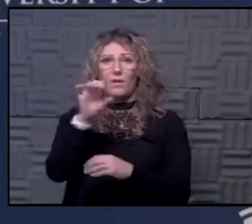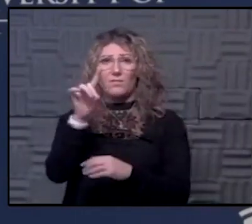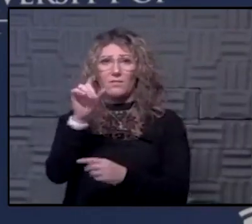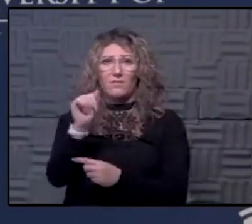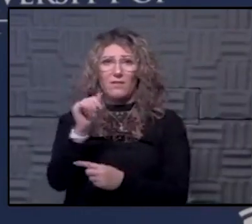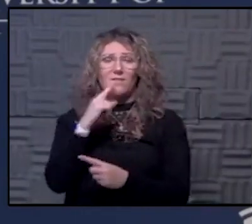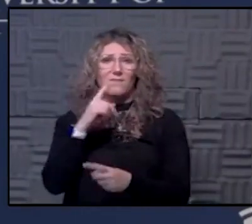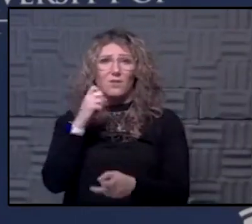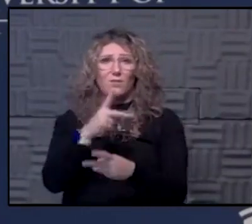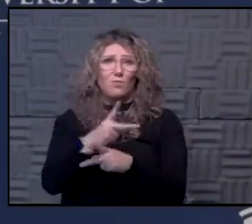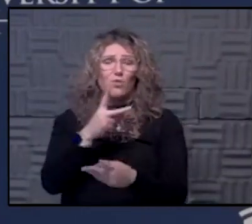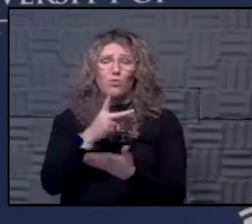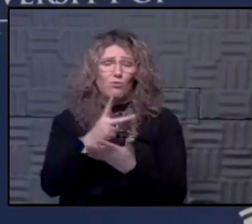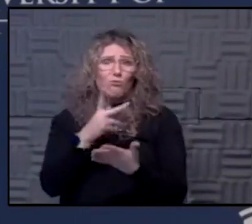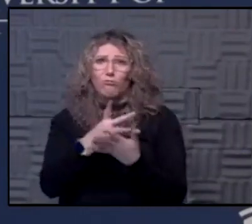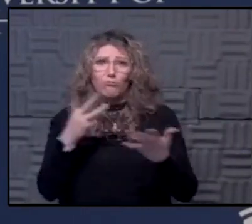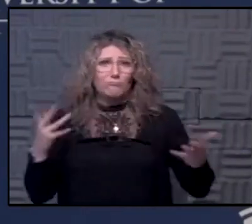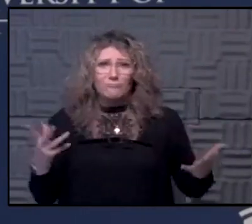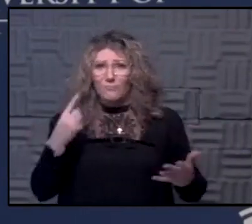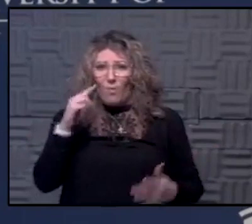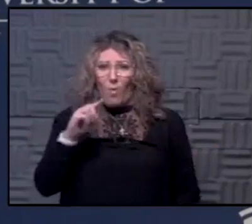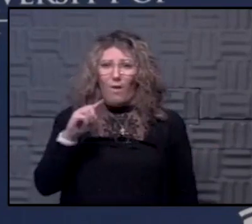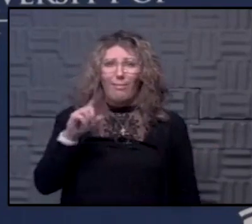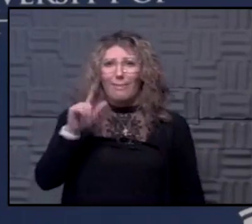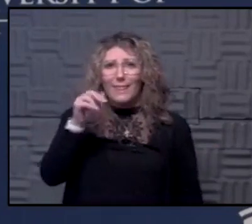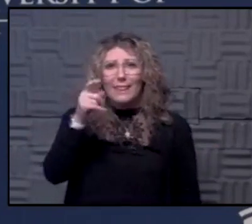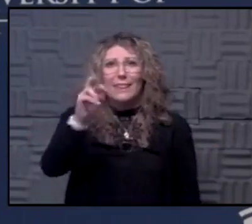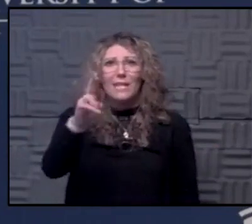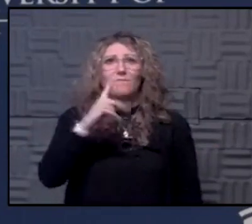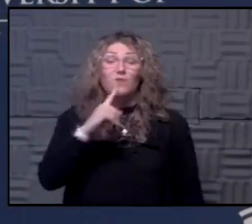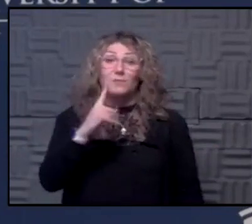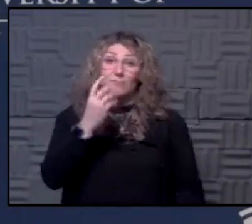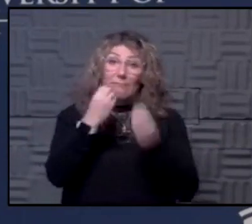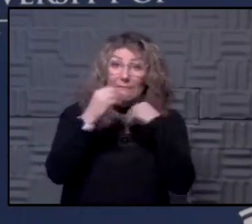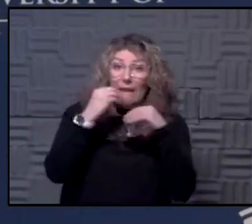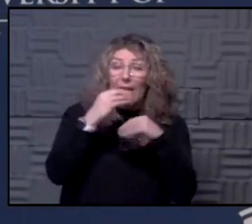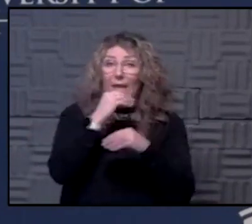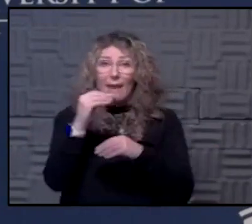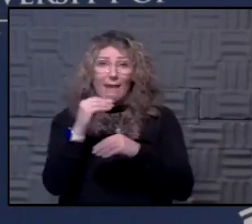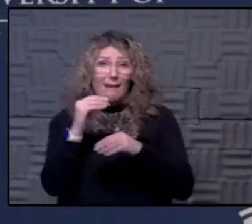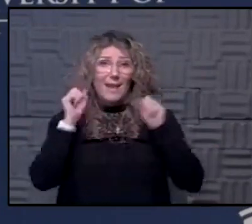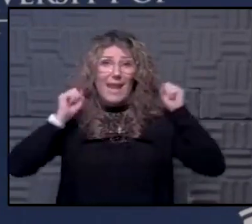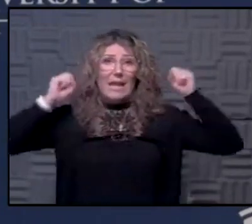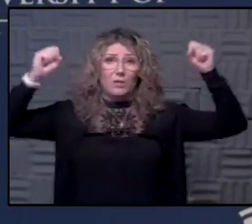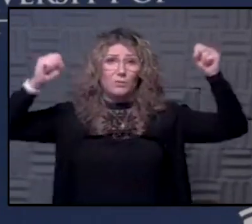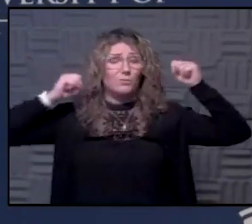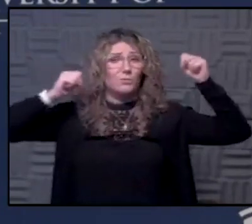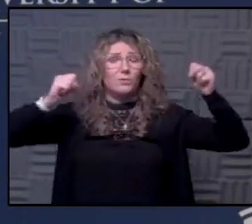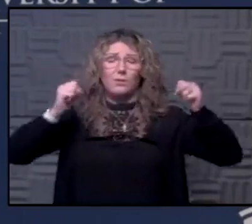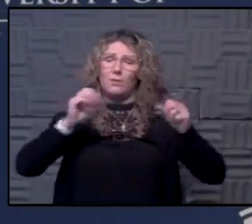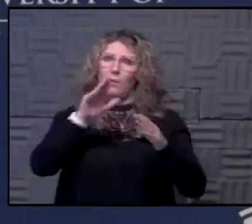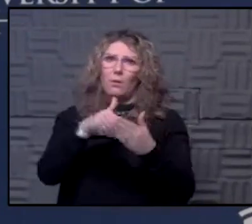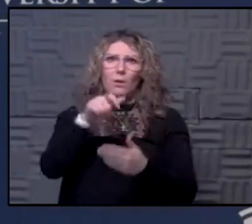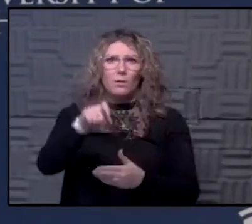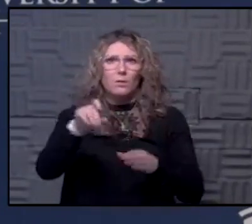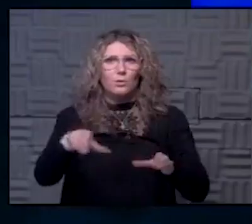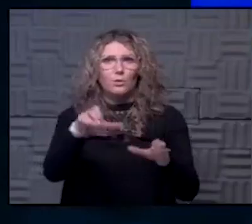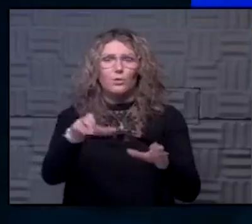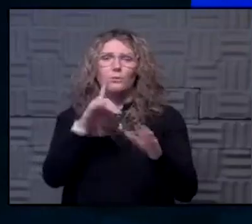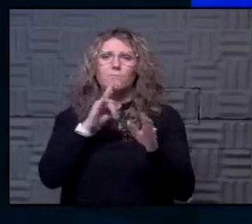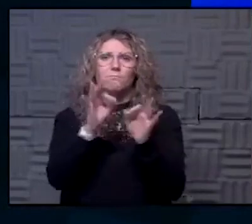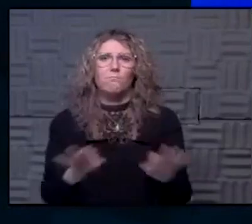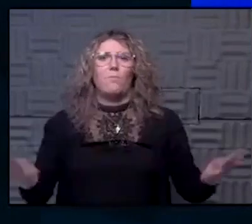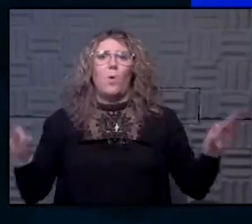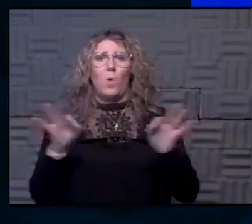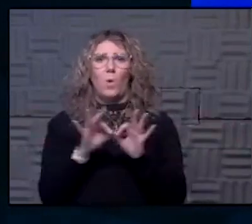for fatty liver. So it is diet and exercise is the way to approach it. So we all should be doing that, but it's absolutely critical in this disease process. So